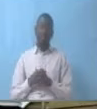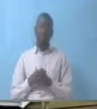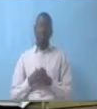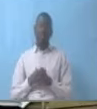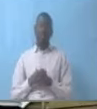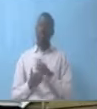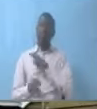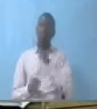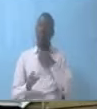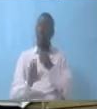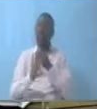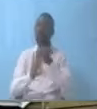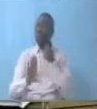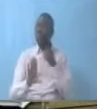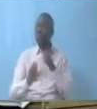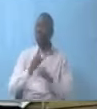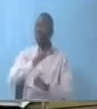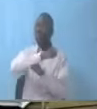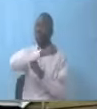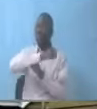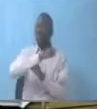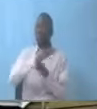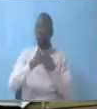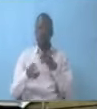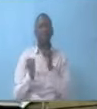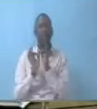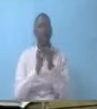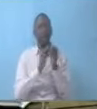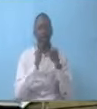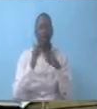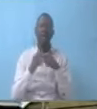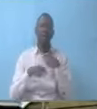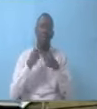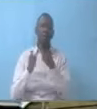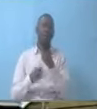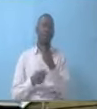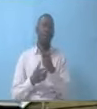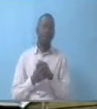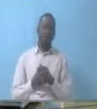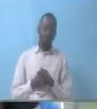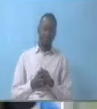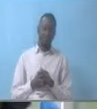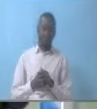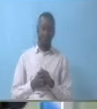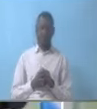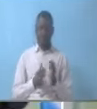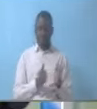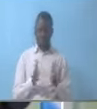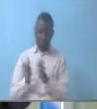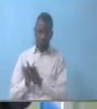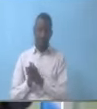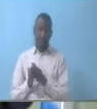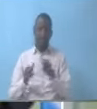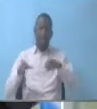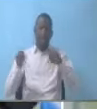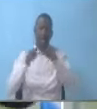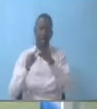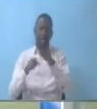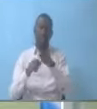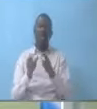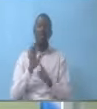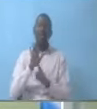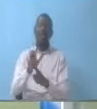not defending it. Yes. I'm explaining it. And another provision here is where a person